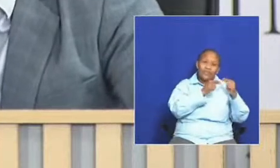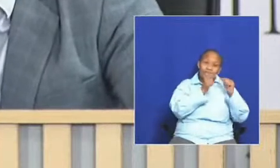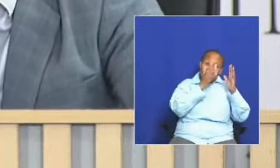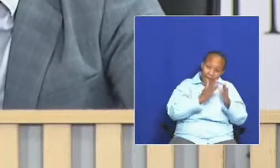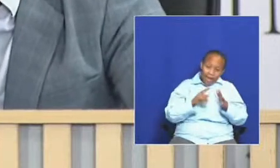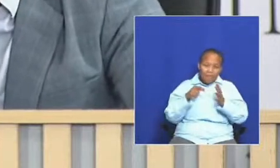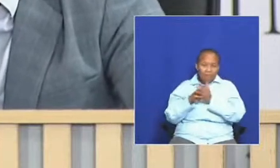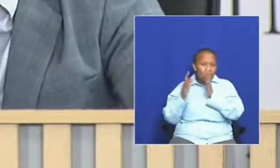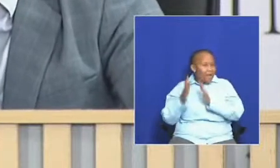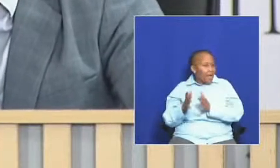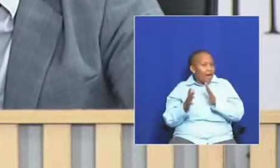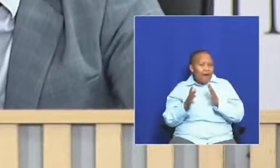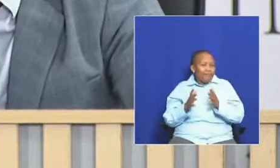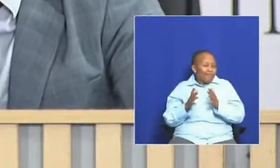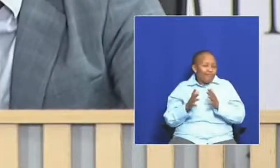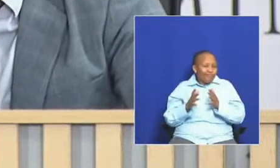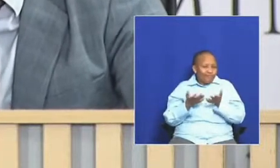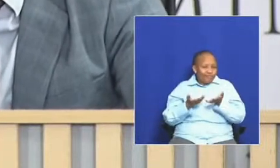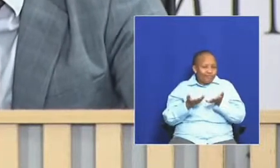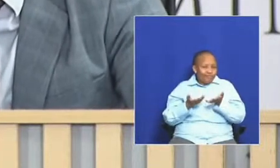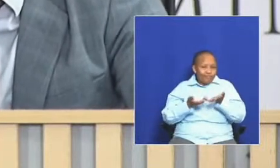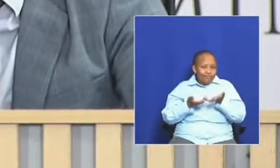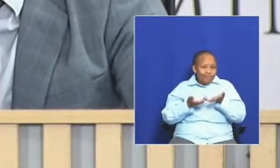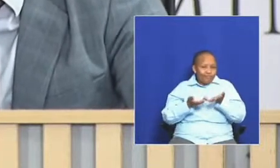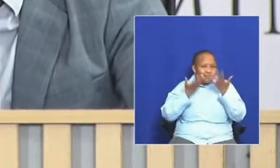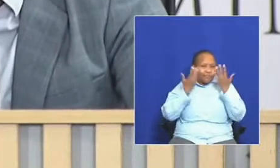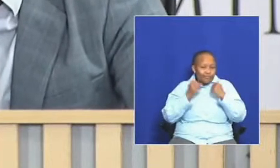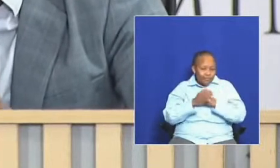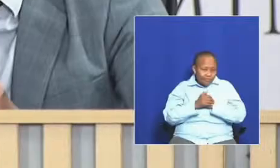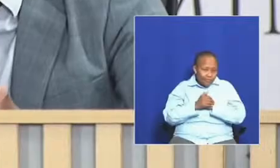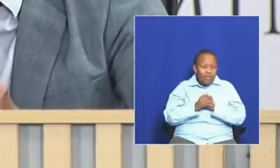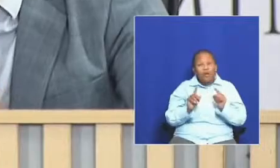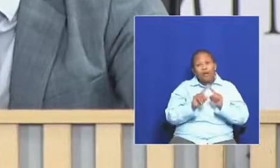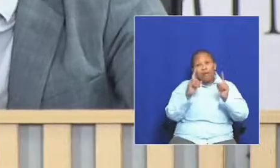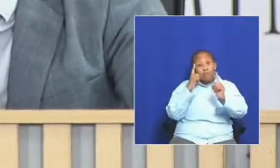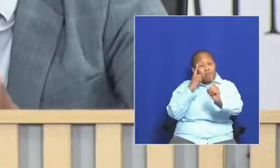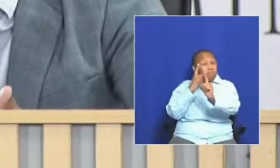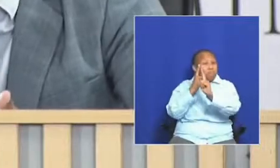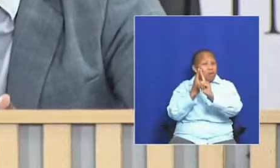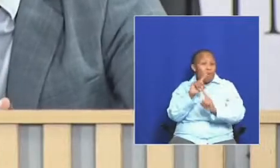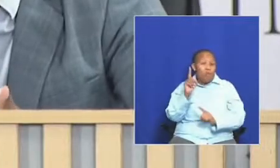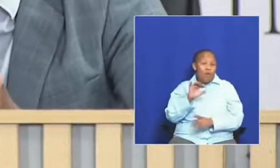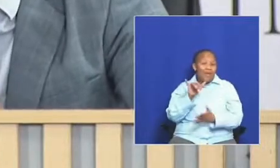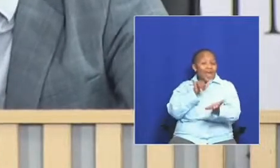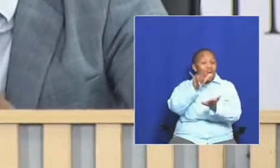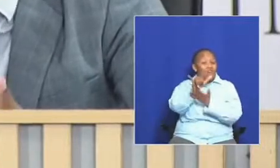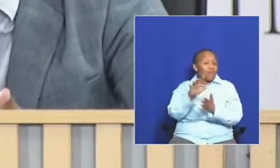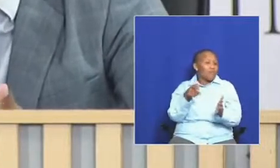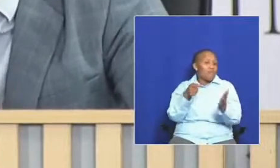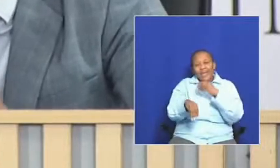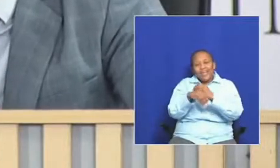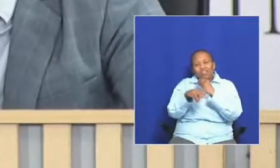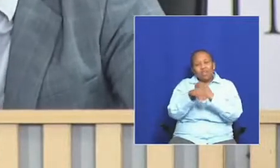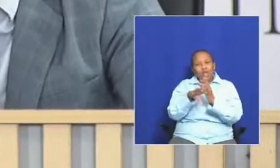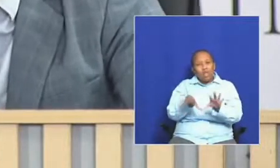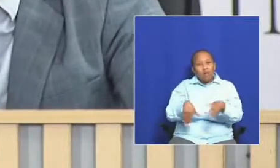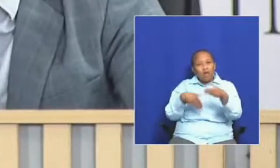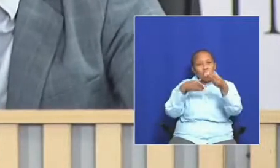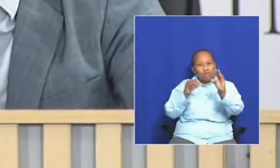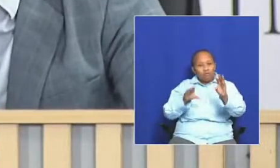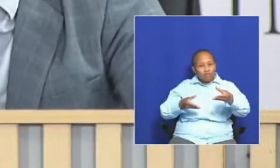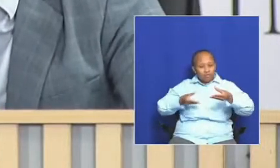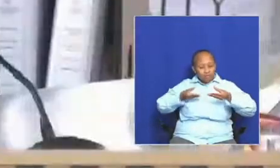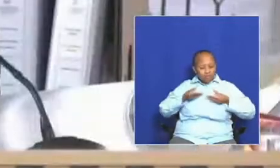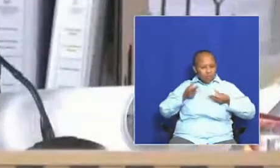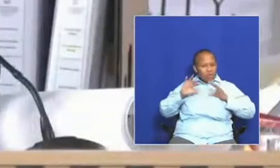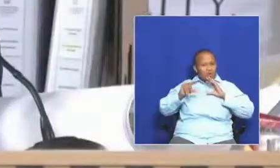was to purchase the aircraft. So whether it's he sent additional documents. Maybe it was his